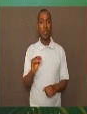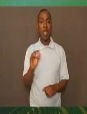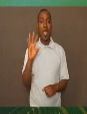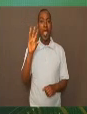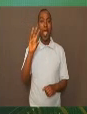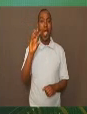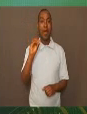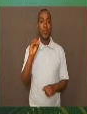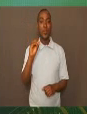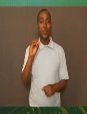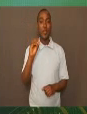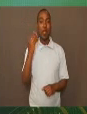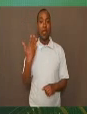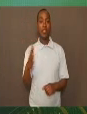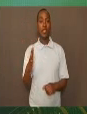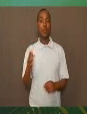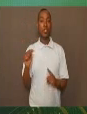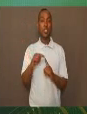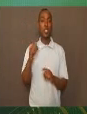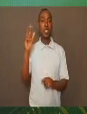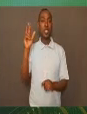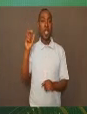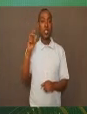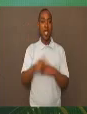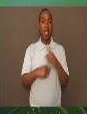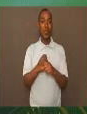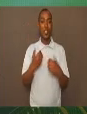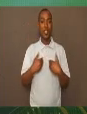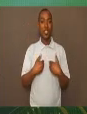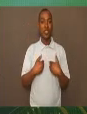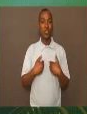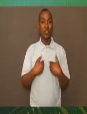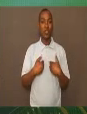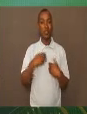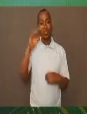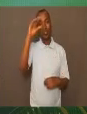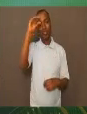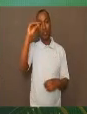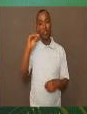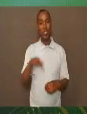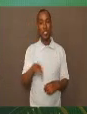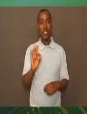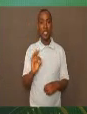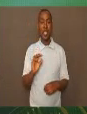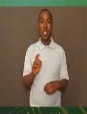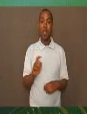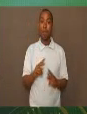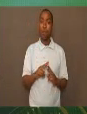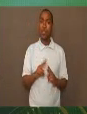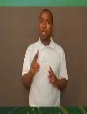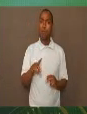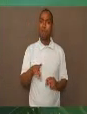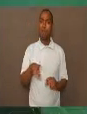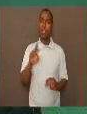15 to 30 years old. This is the most sexually active age